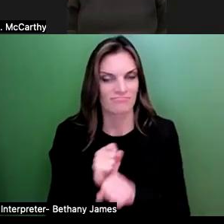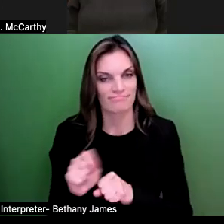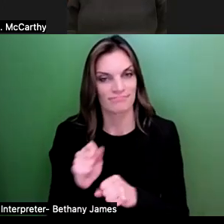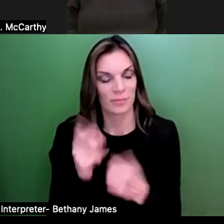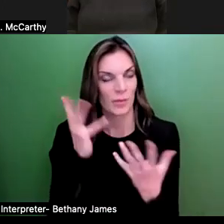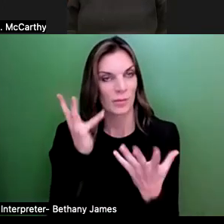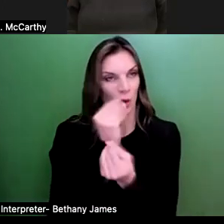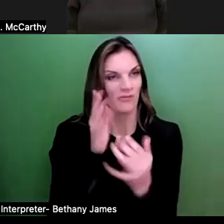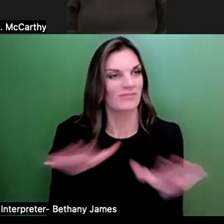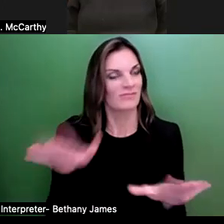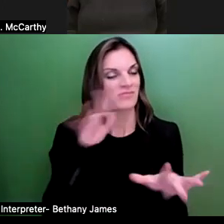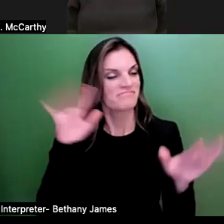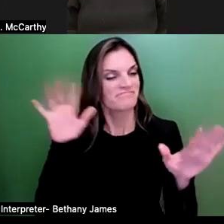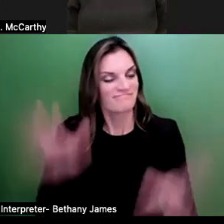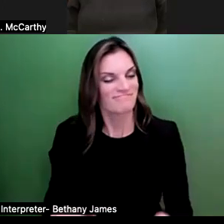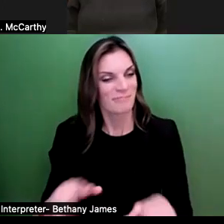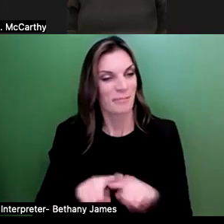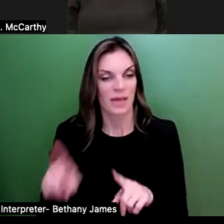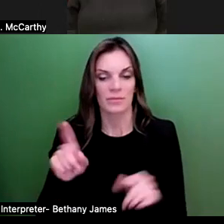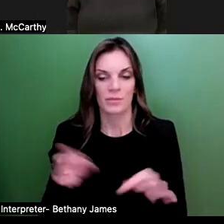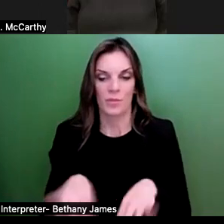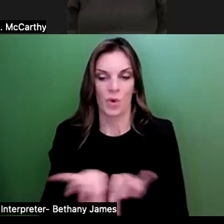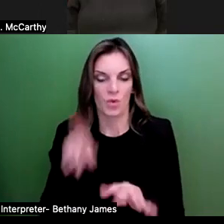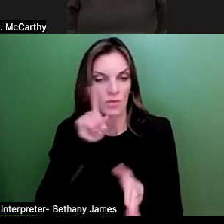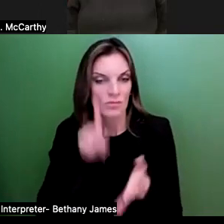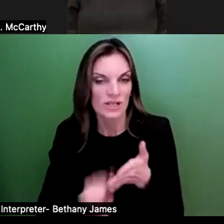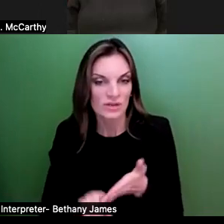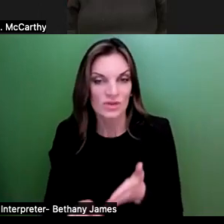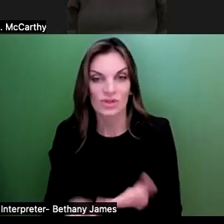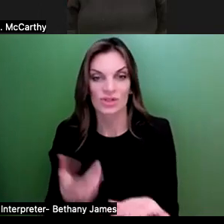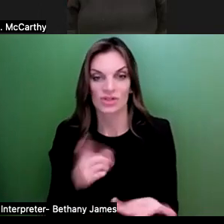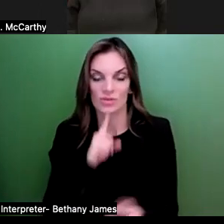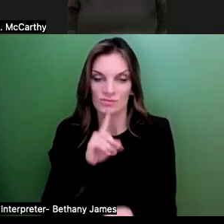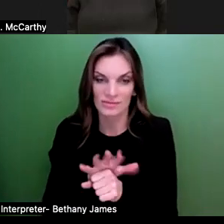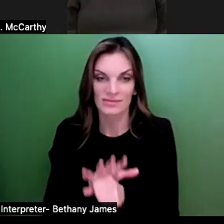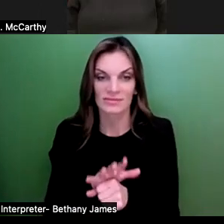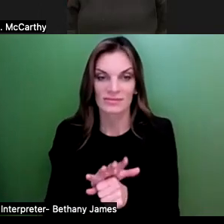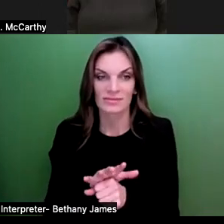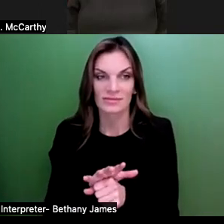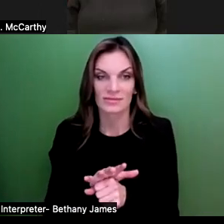but it will take an immense amount of research and care and dedication and a real serious